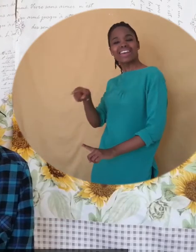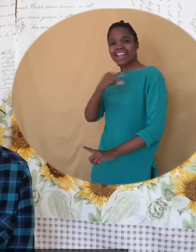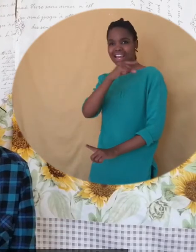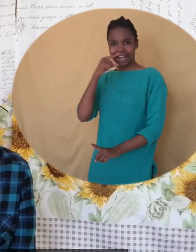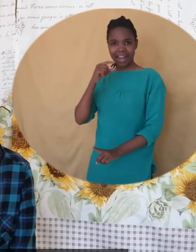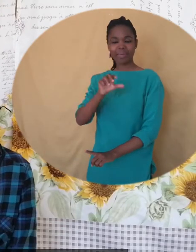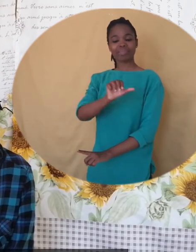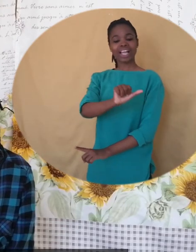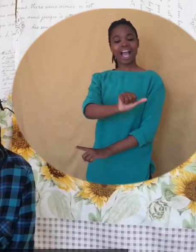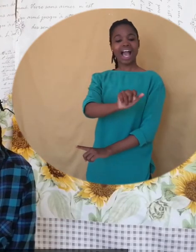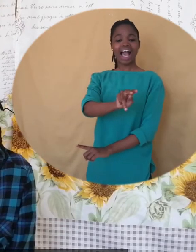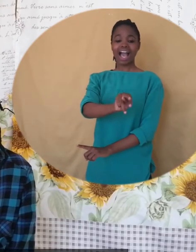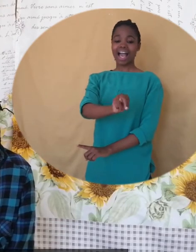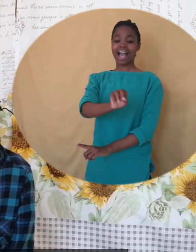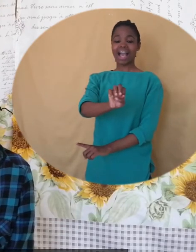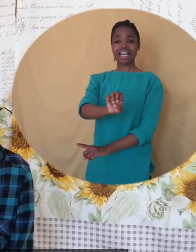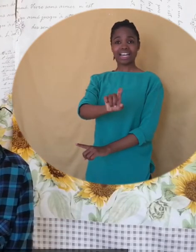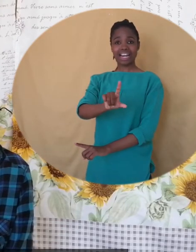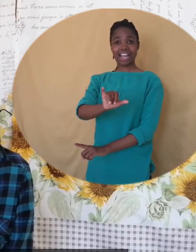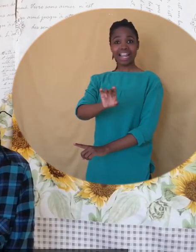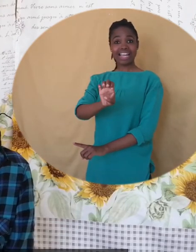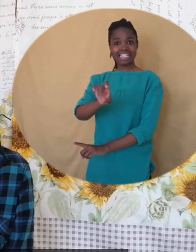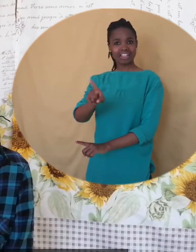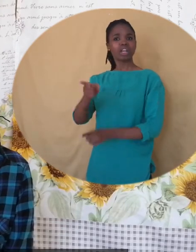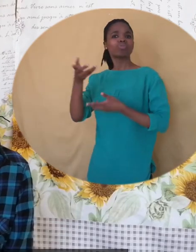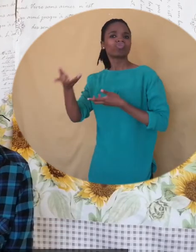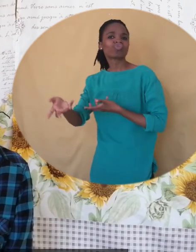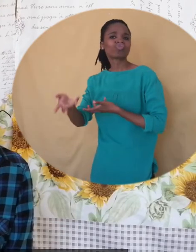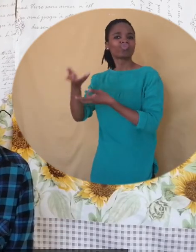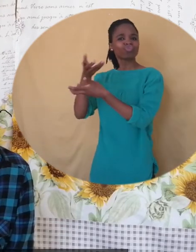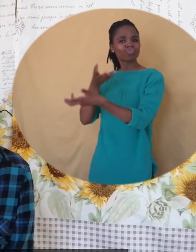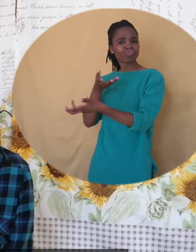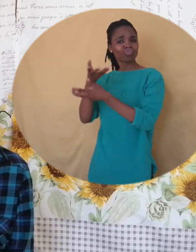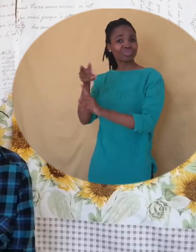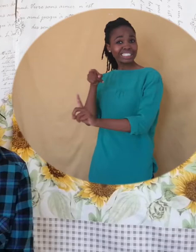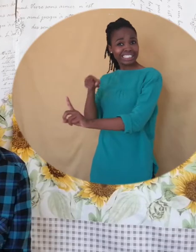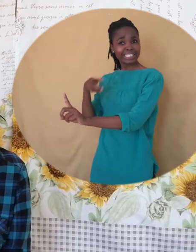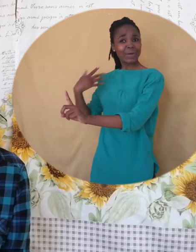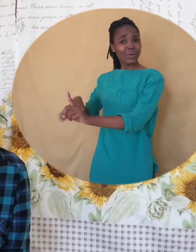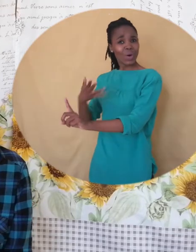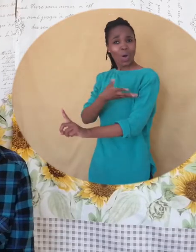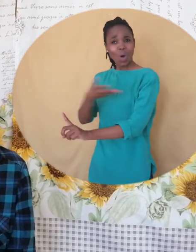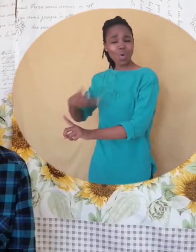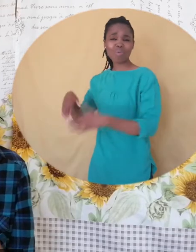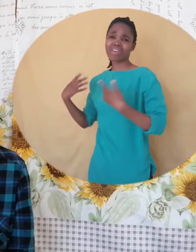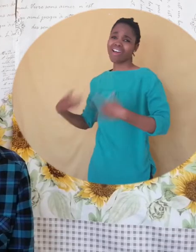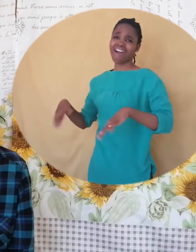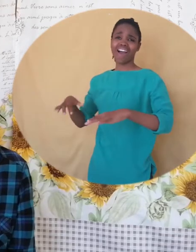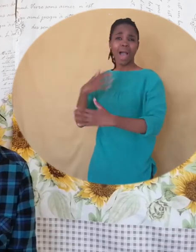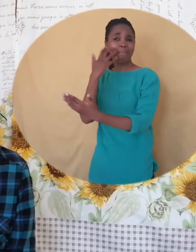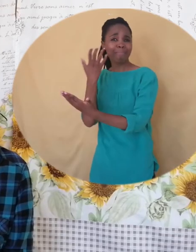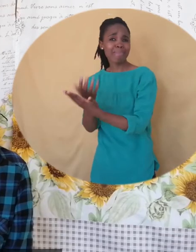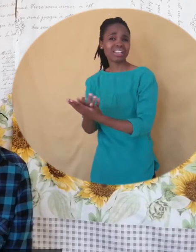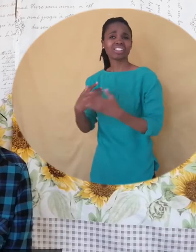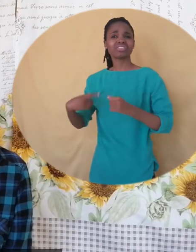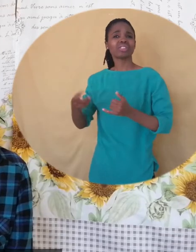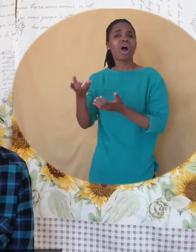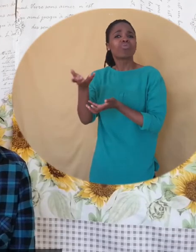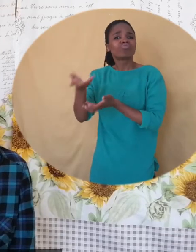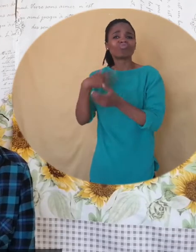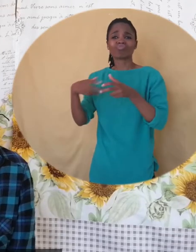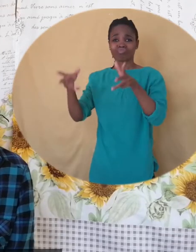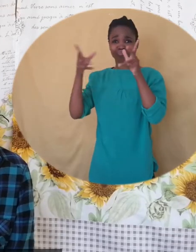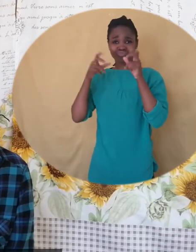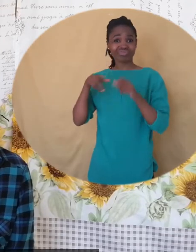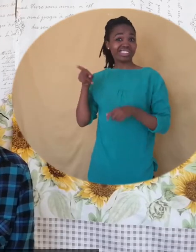with a lady. Her name is Anelile Gibixeko. Okay, she is an amazing lady. I was just listening